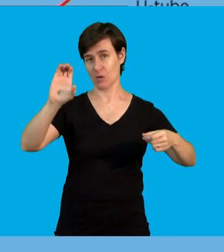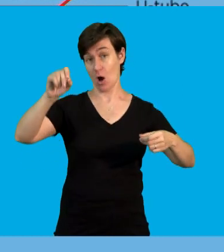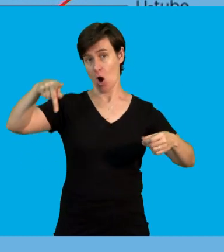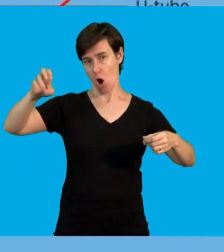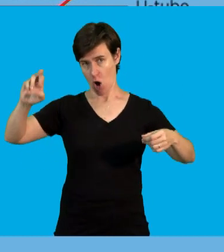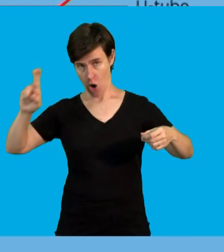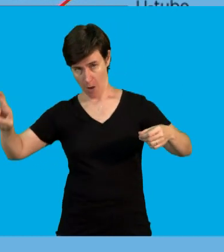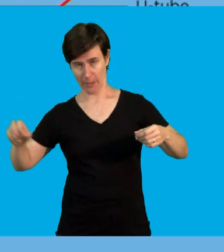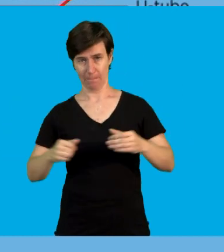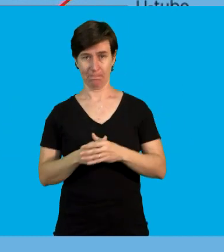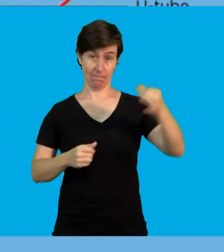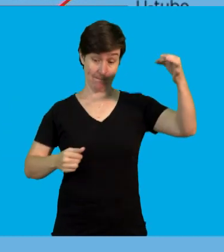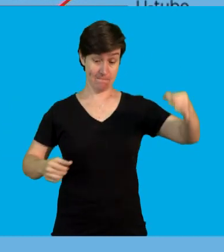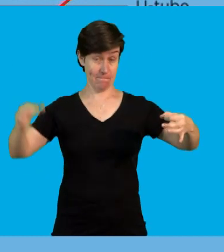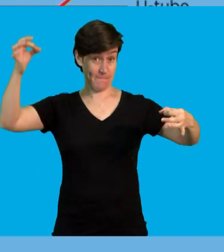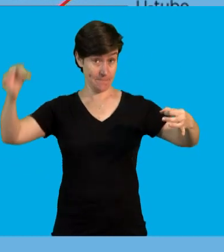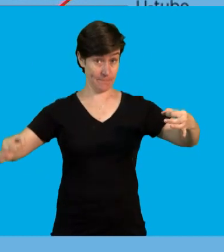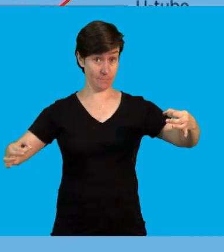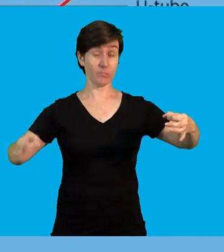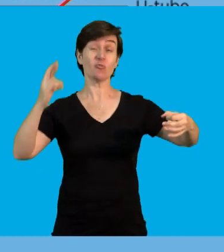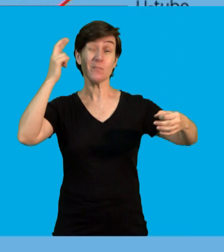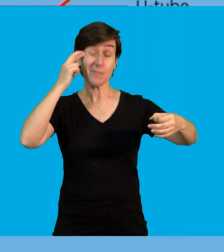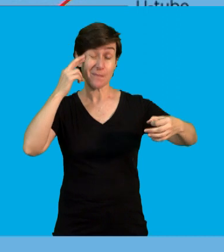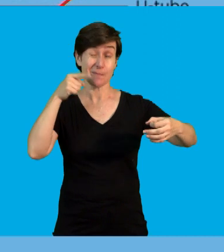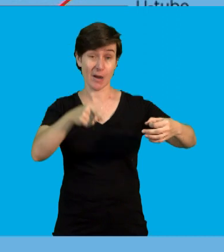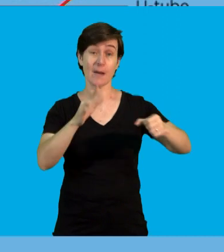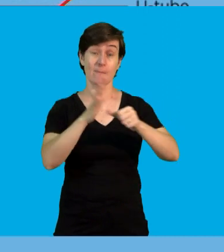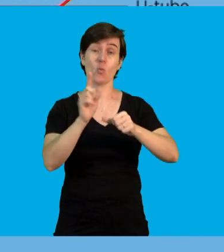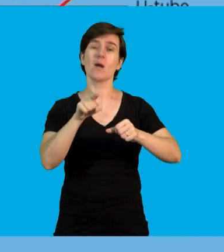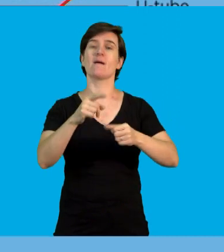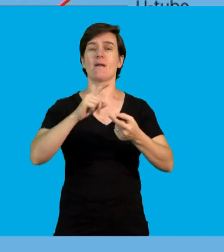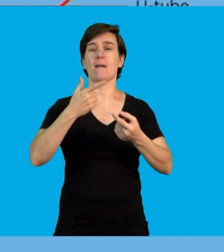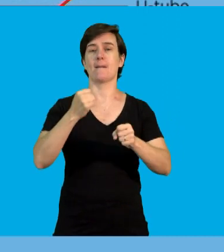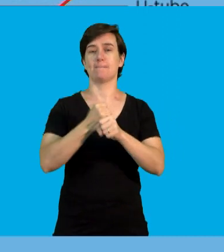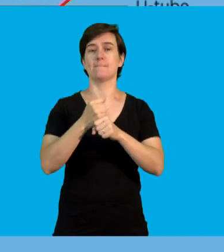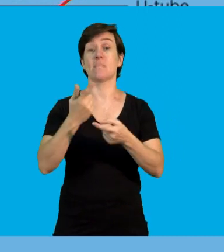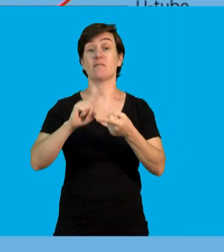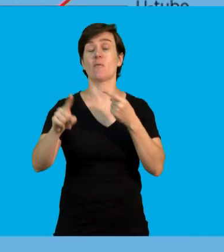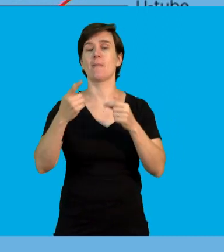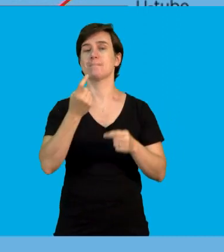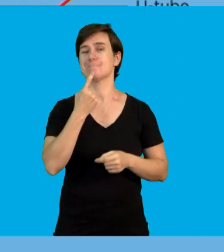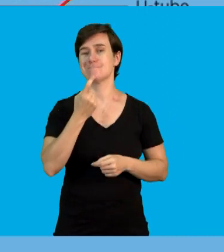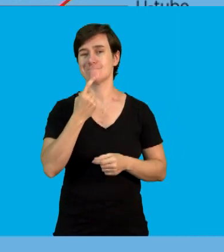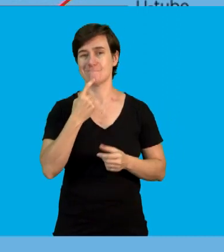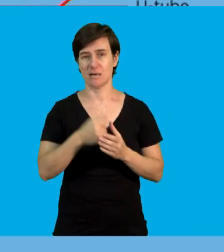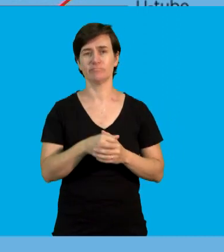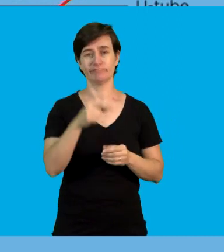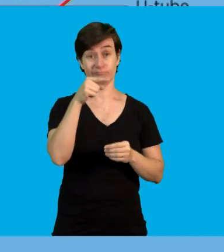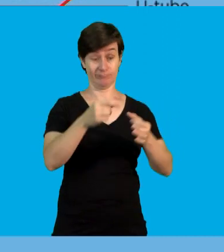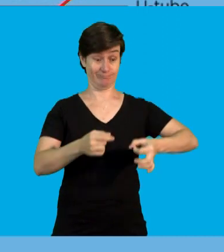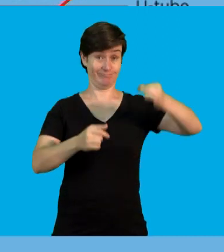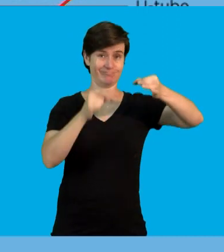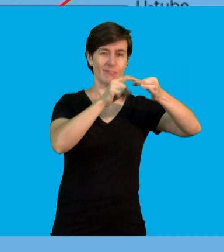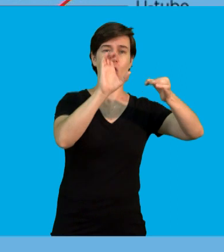Remember, we are saying that those two electrodes are usually made of metals. So the zinc is a metal, as we know,